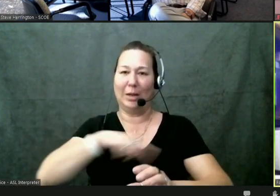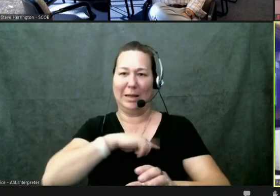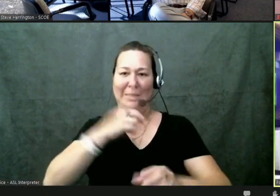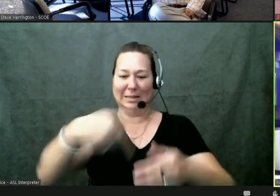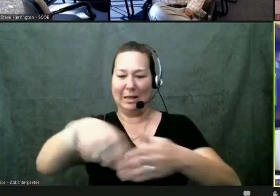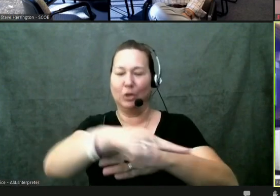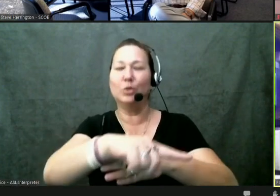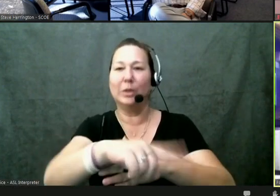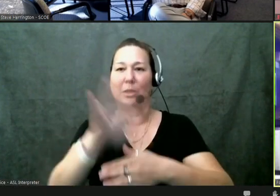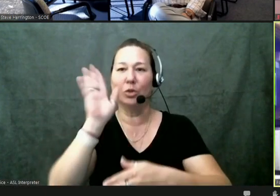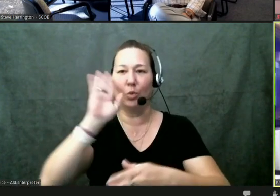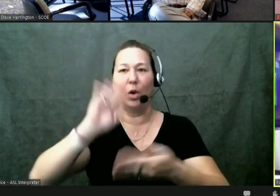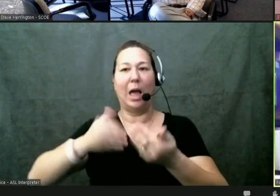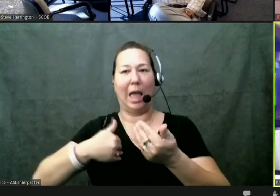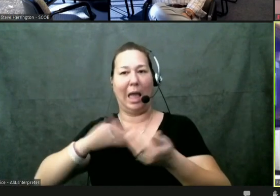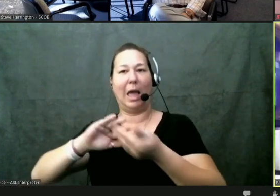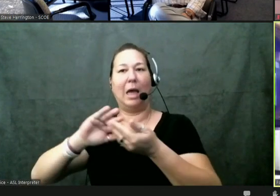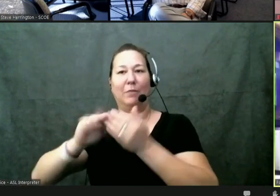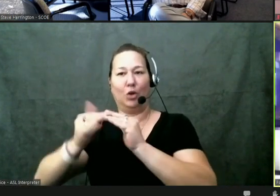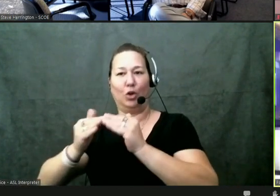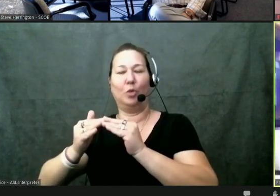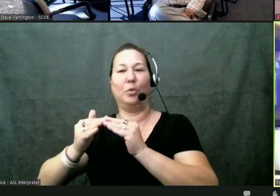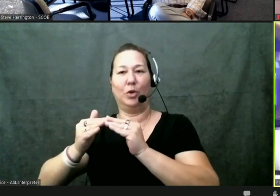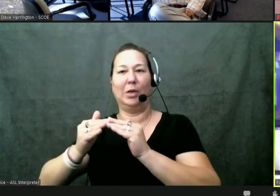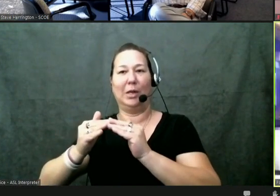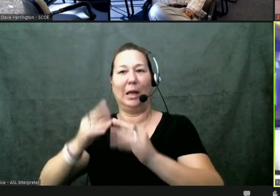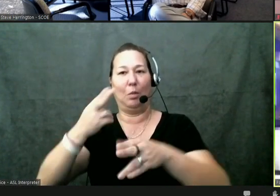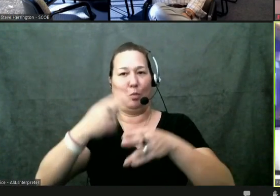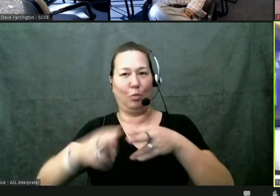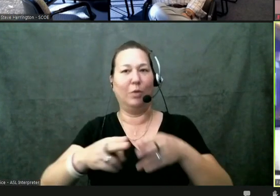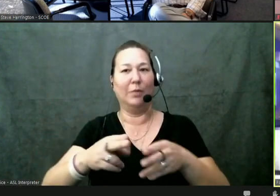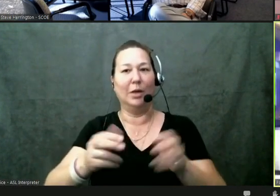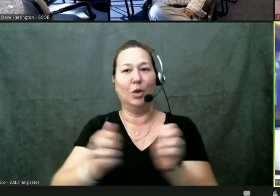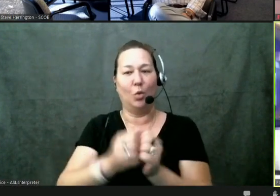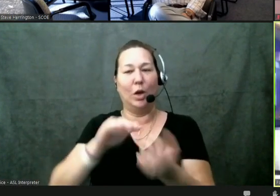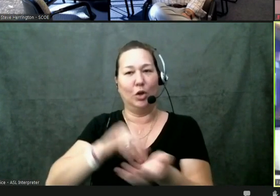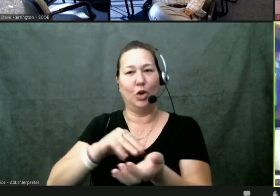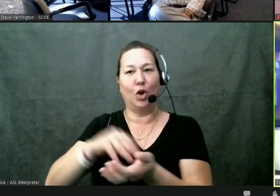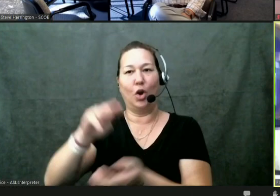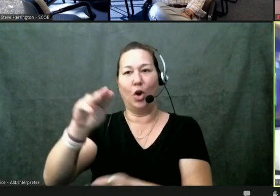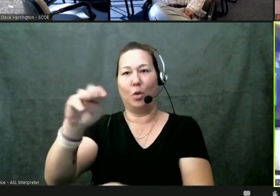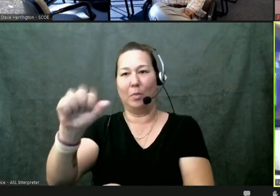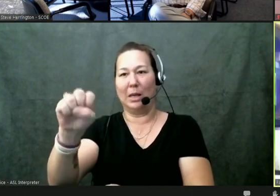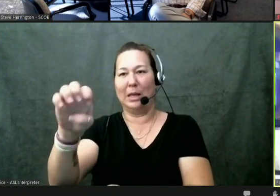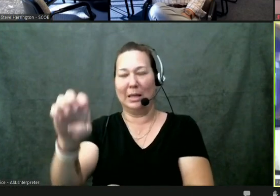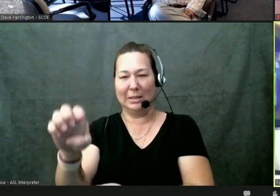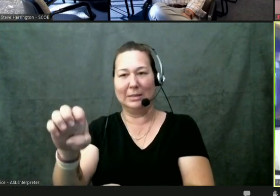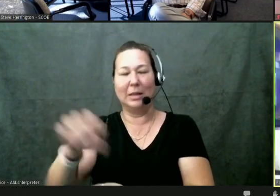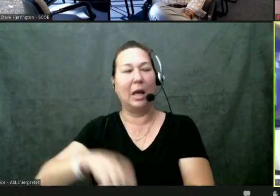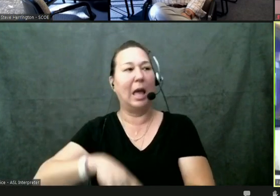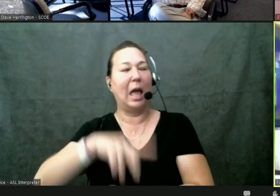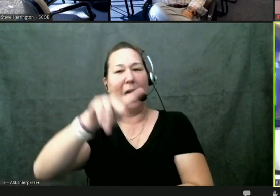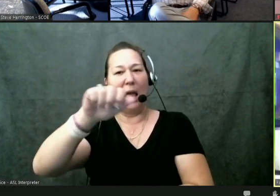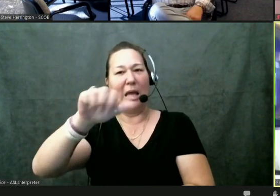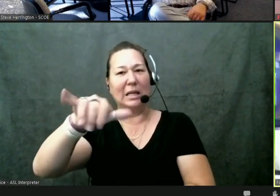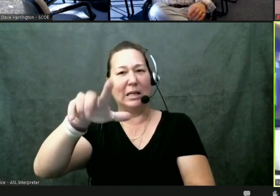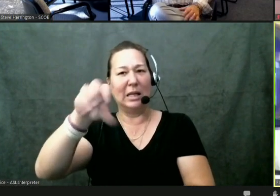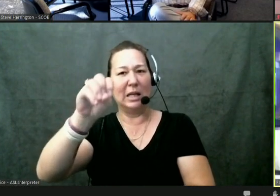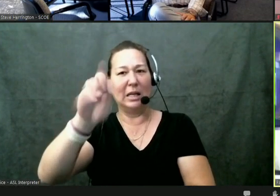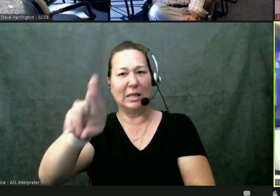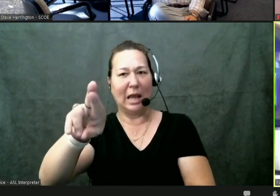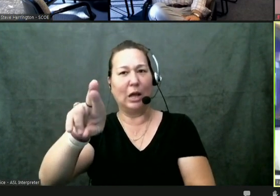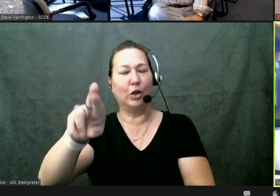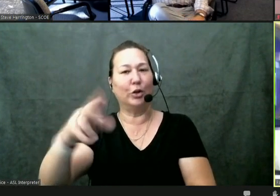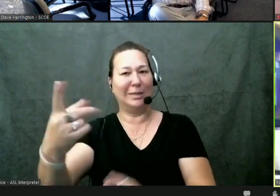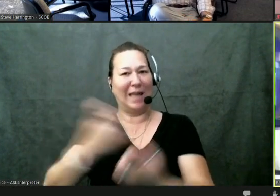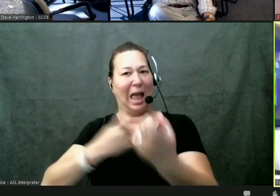community briefings with Dr. Mace. One last question comes from Taylor. My question is whether gyms in Sonoma County will be able to